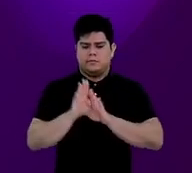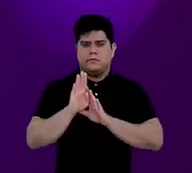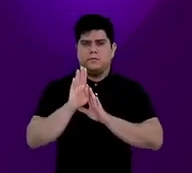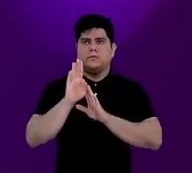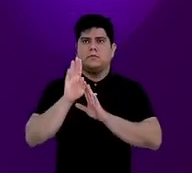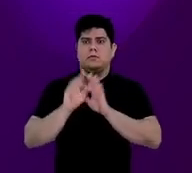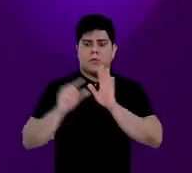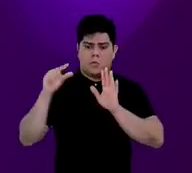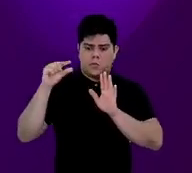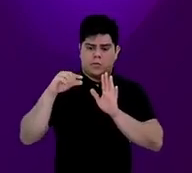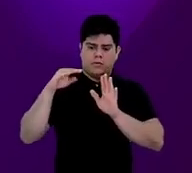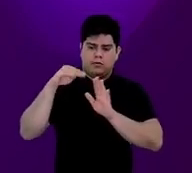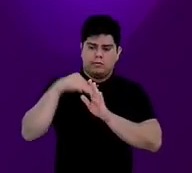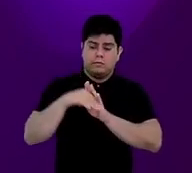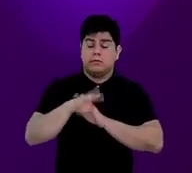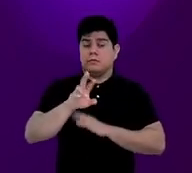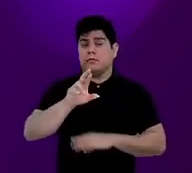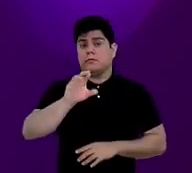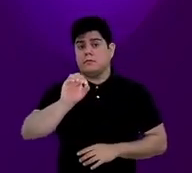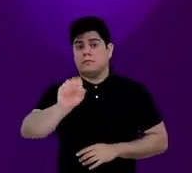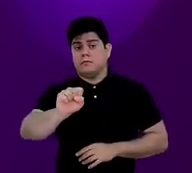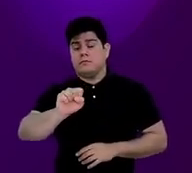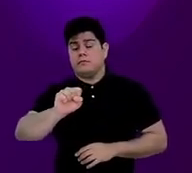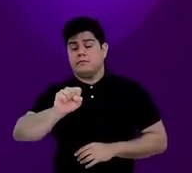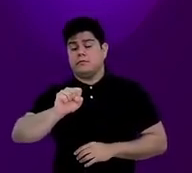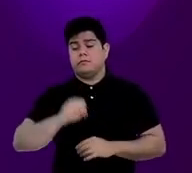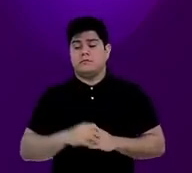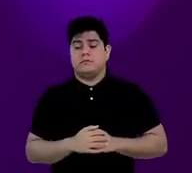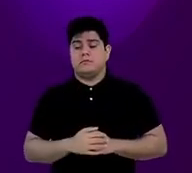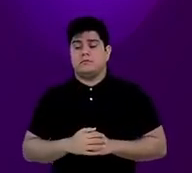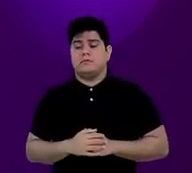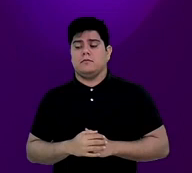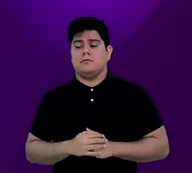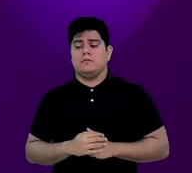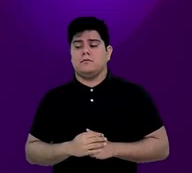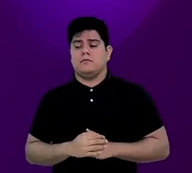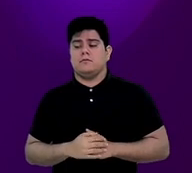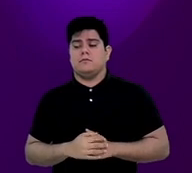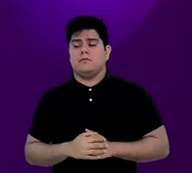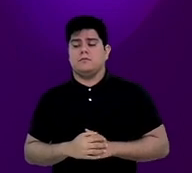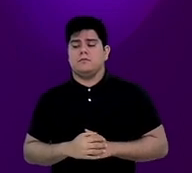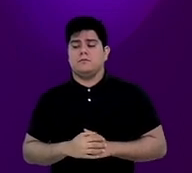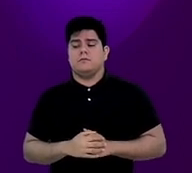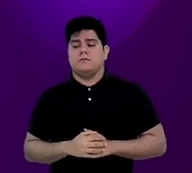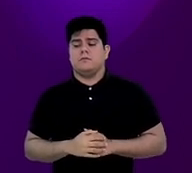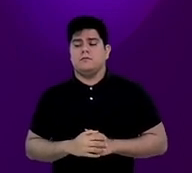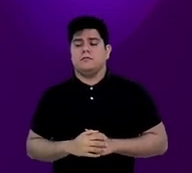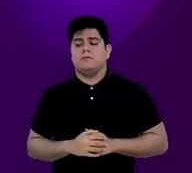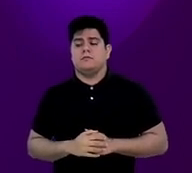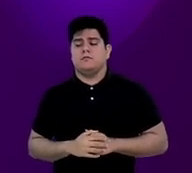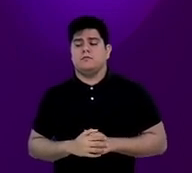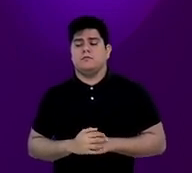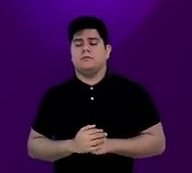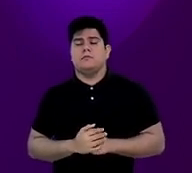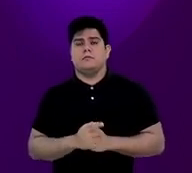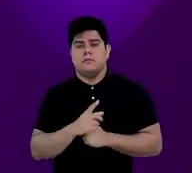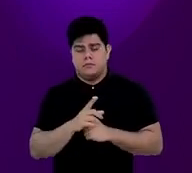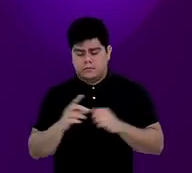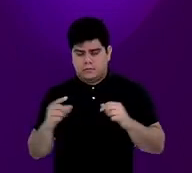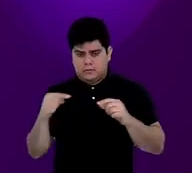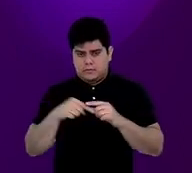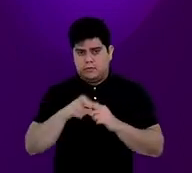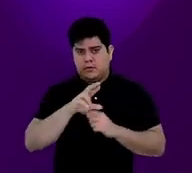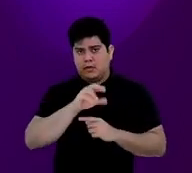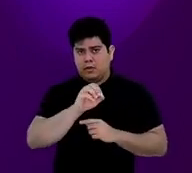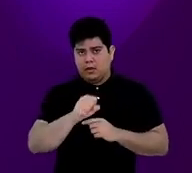peak at 3 joules, which corresponds with these peaks, but there's also a peak at 30 joules. So